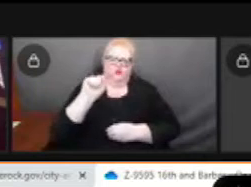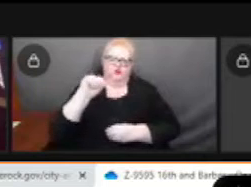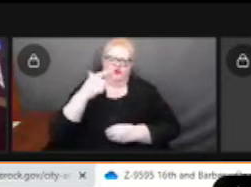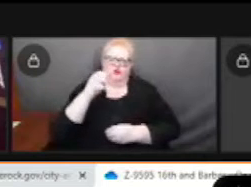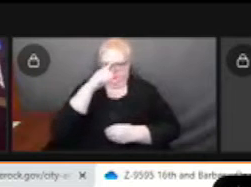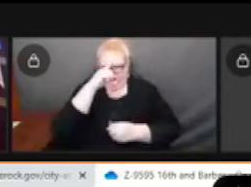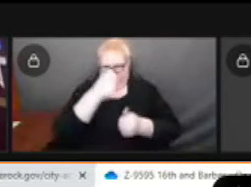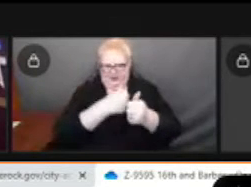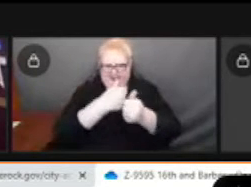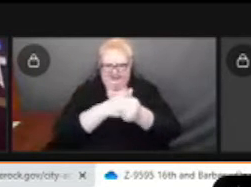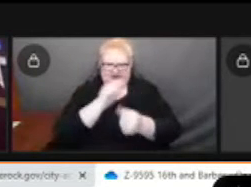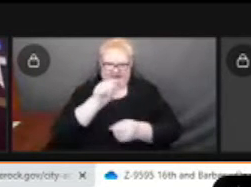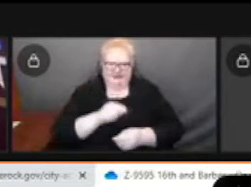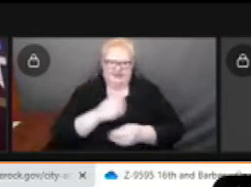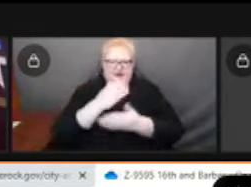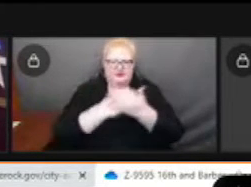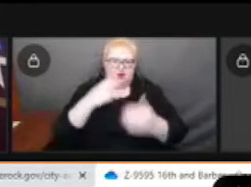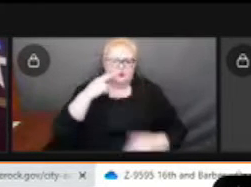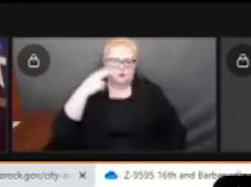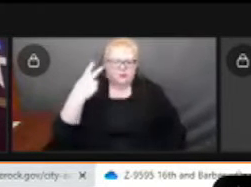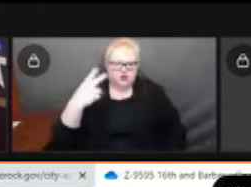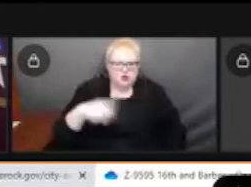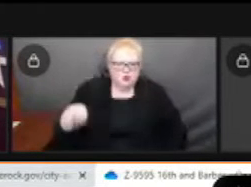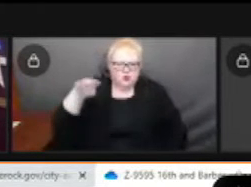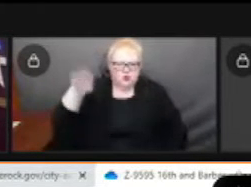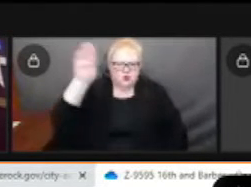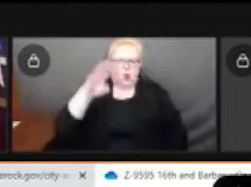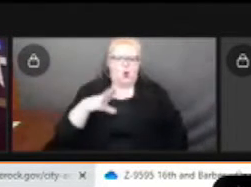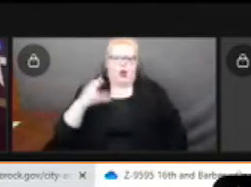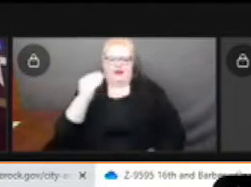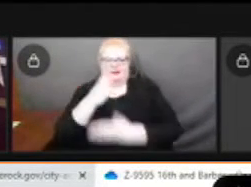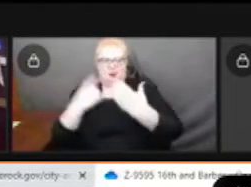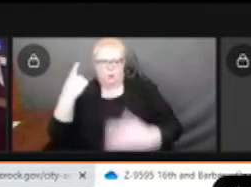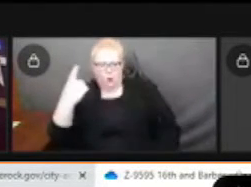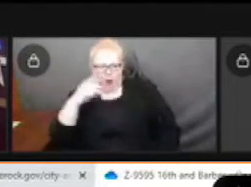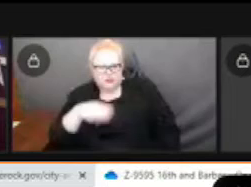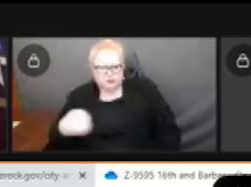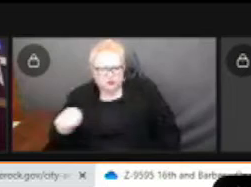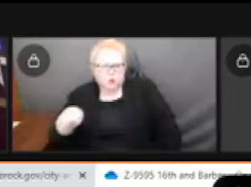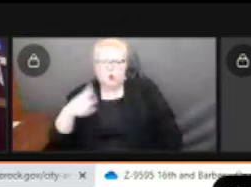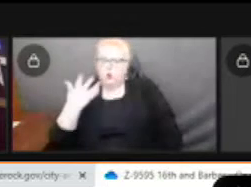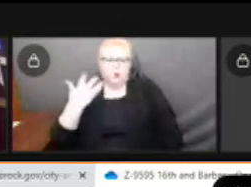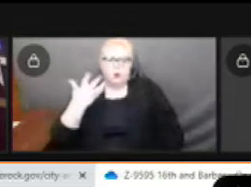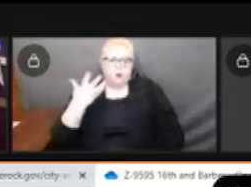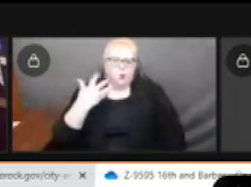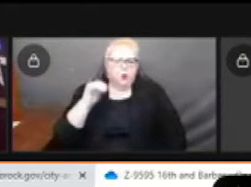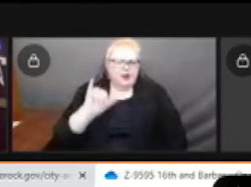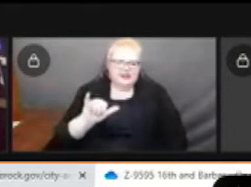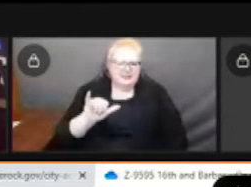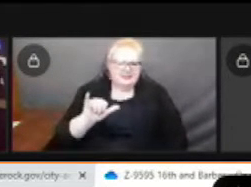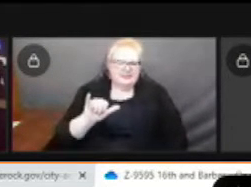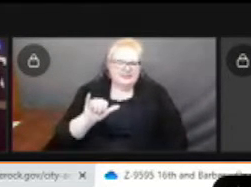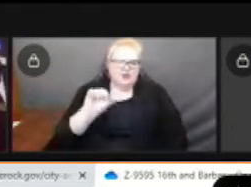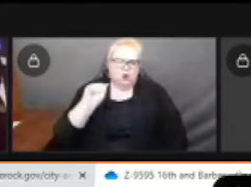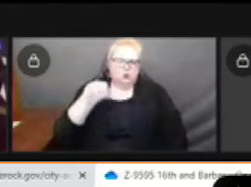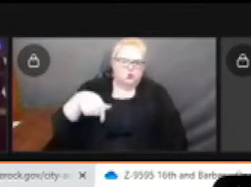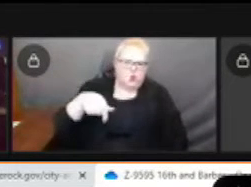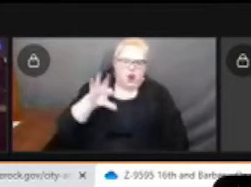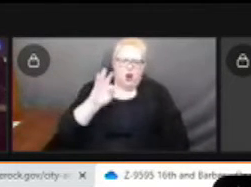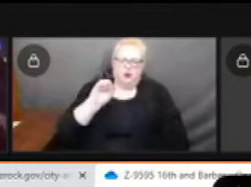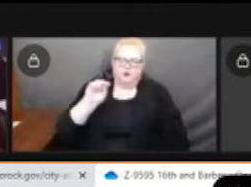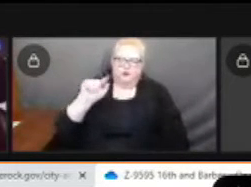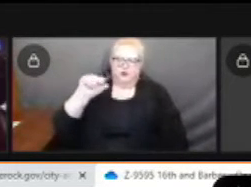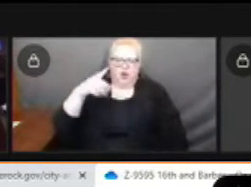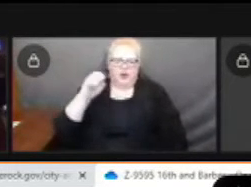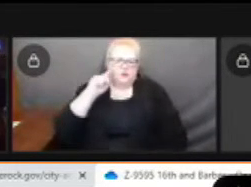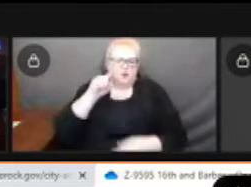some of them are going to be 2-story and some of them single-story. Can you tell us what the square footage are for the homes that you're